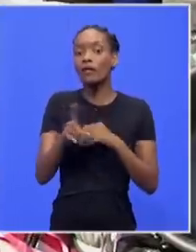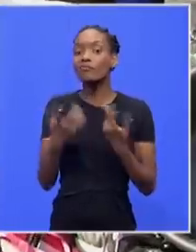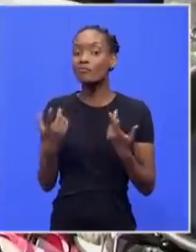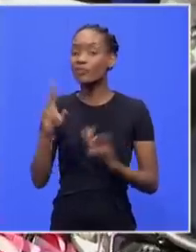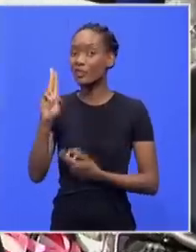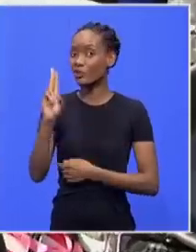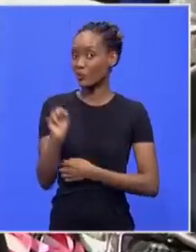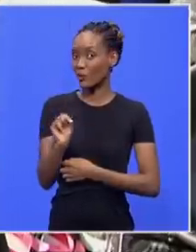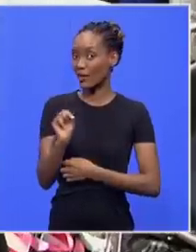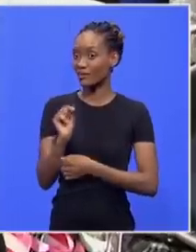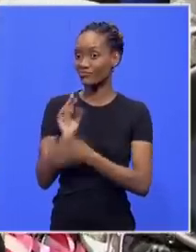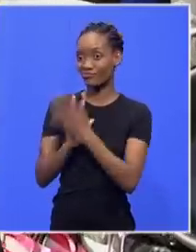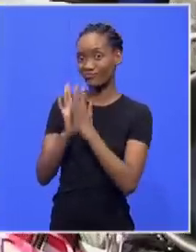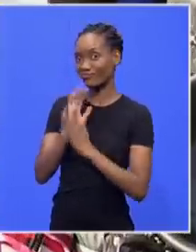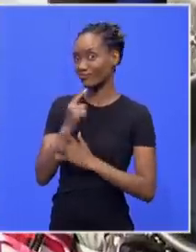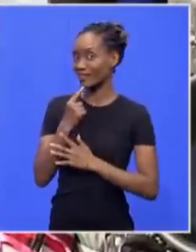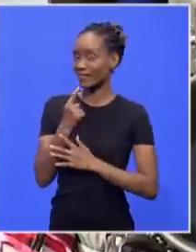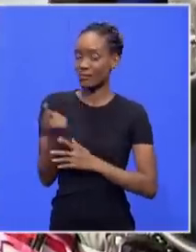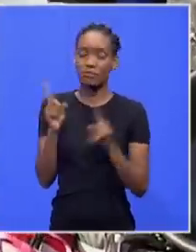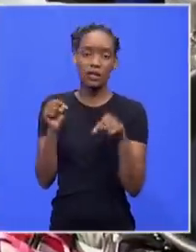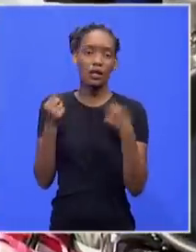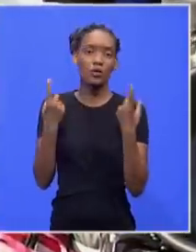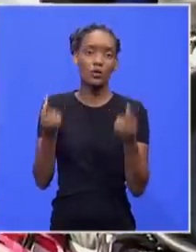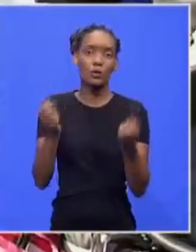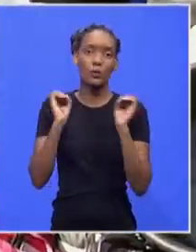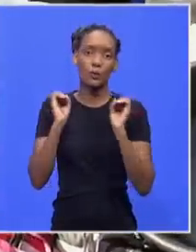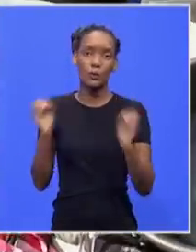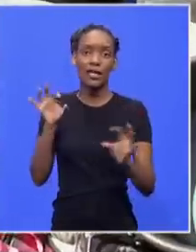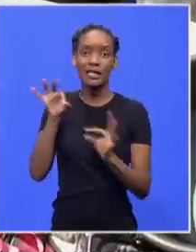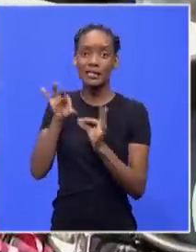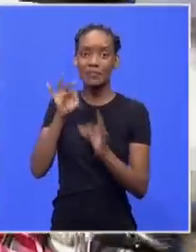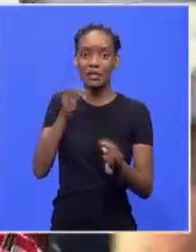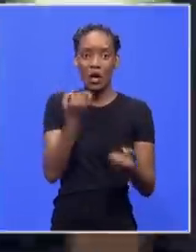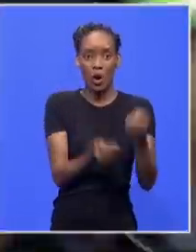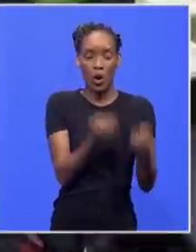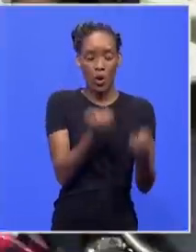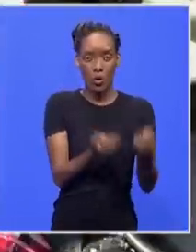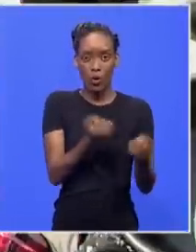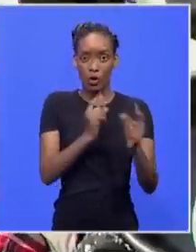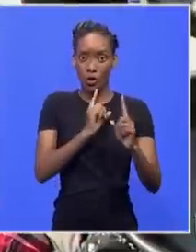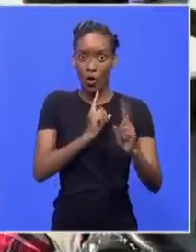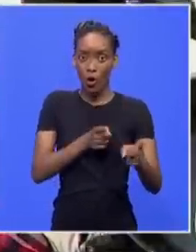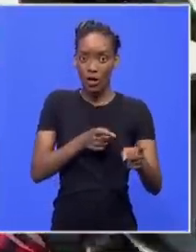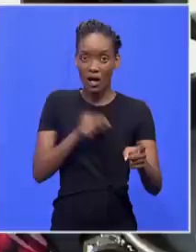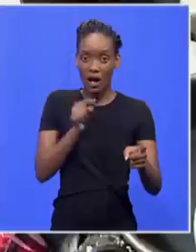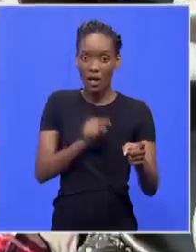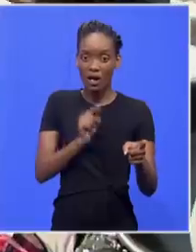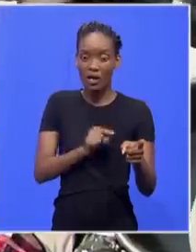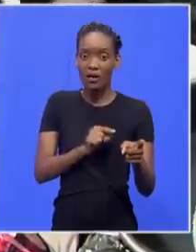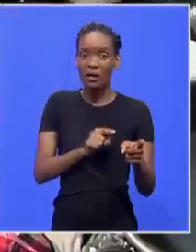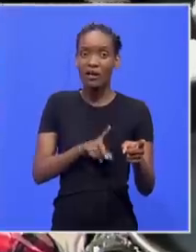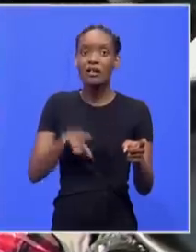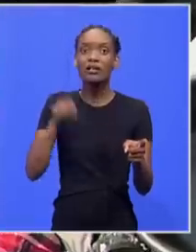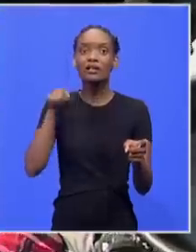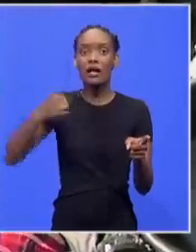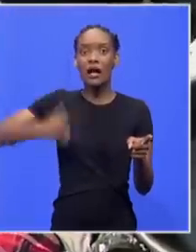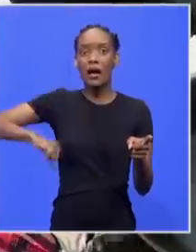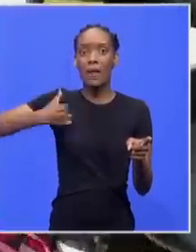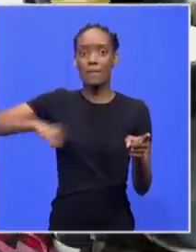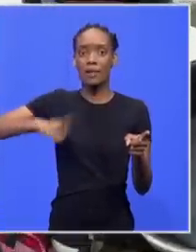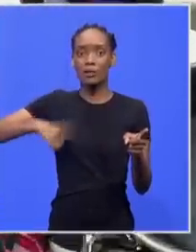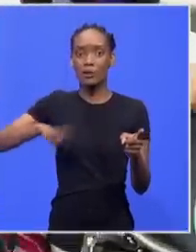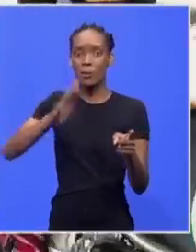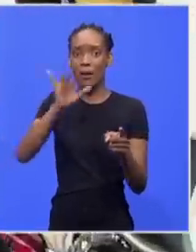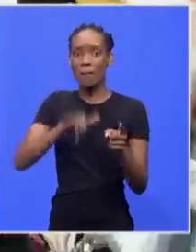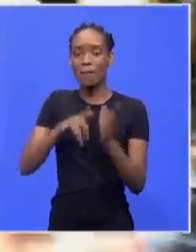us that their hands are cut off, in particular after the court order that has been obtained based on the municipal bylaws that have